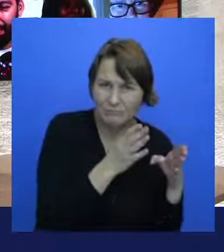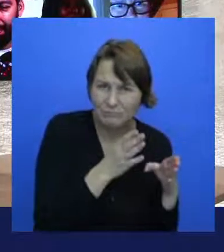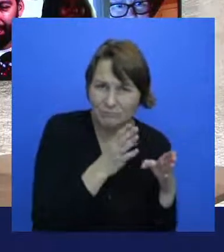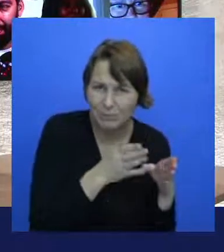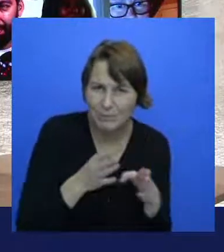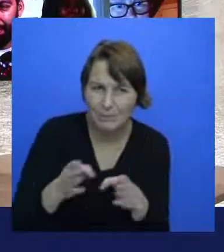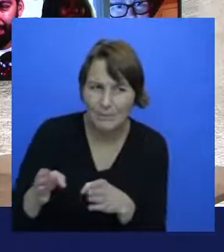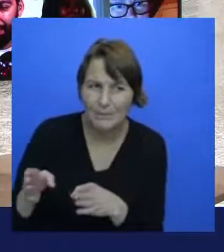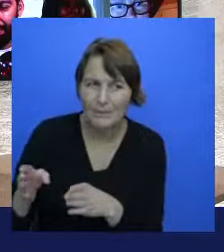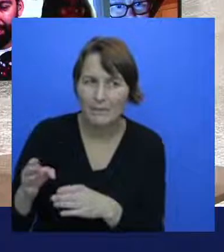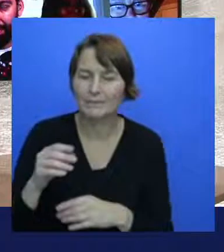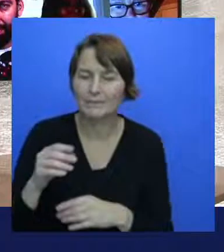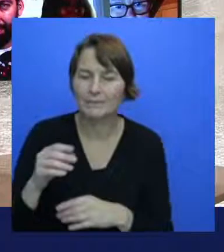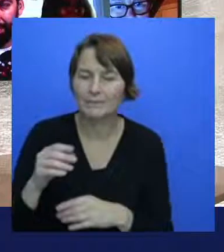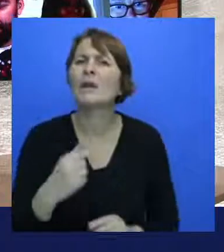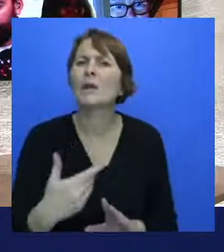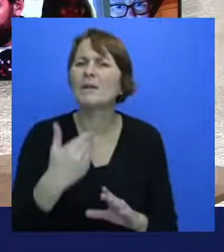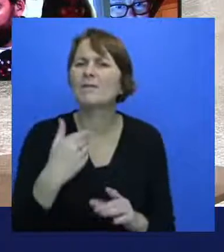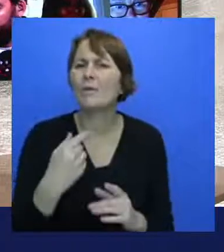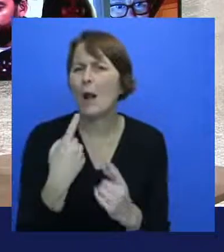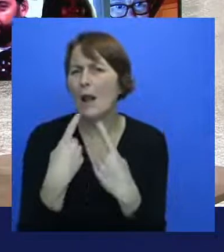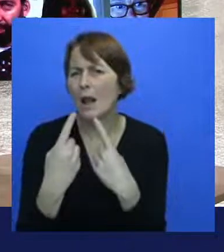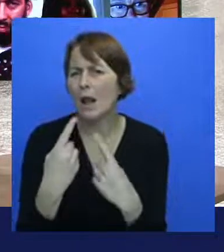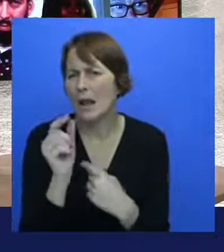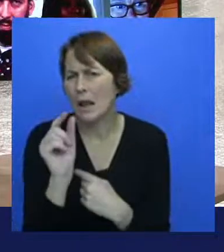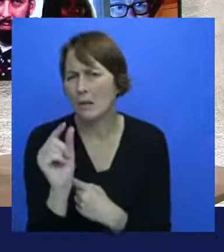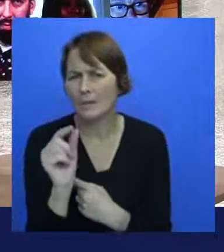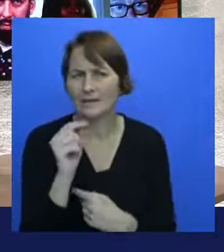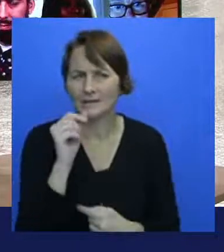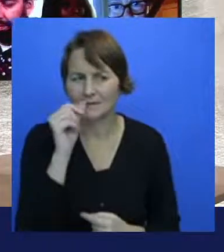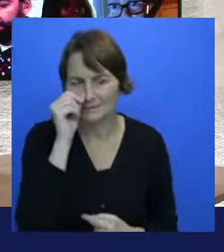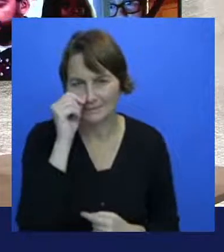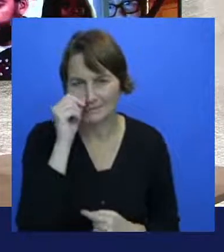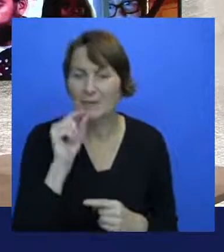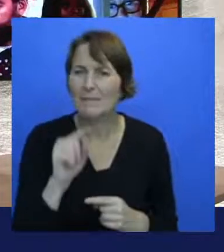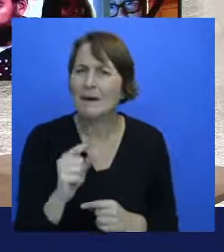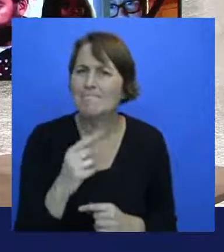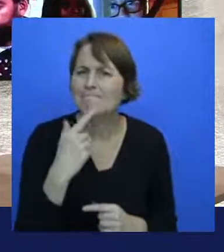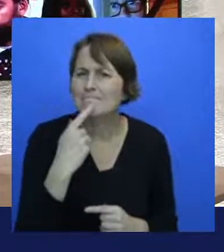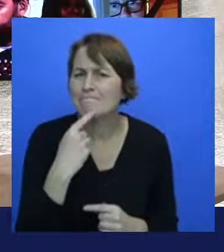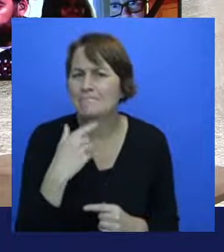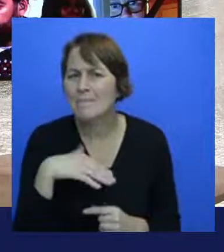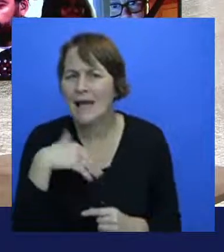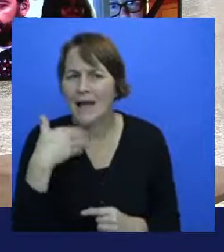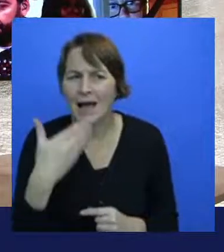it earlier this week, and I'm really curious about anomaly detection. So